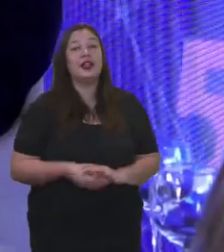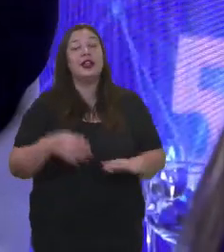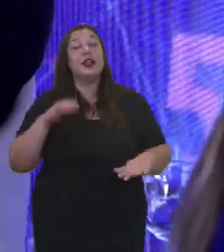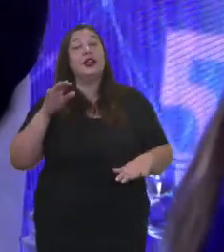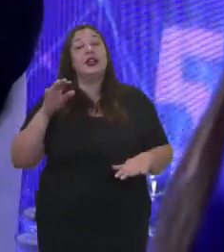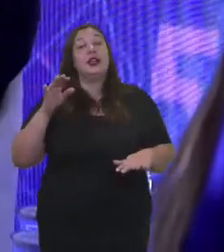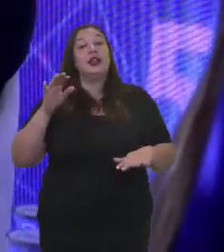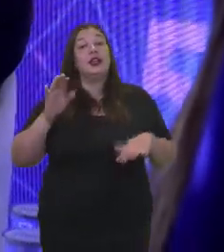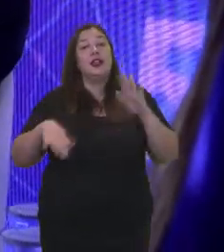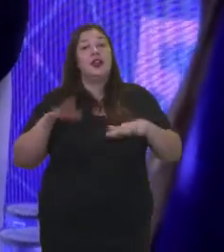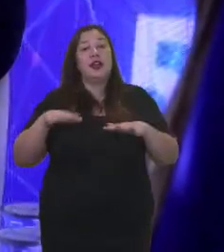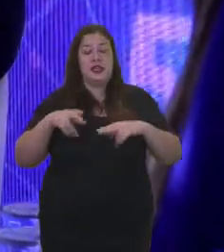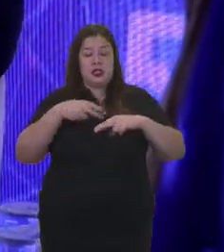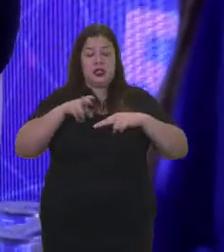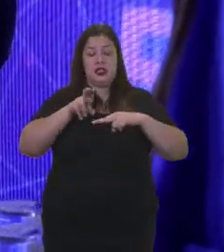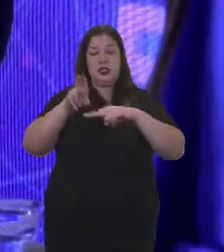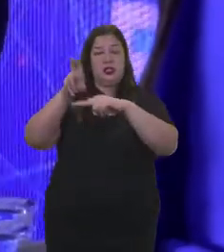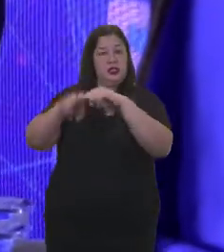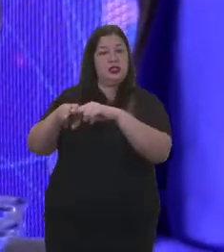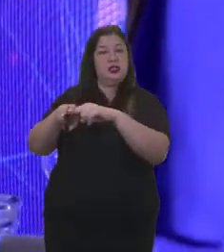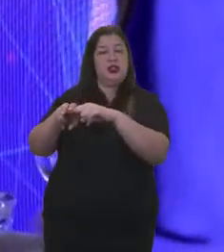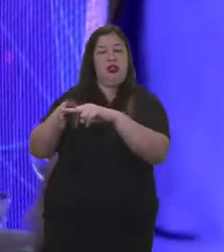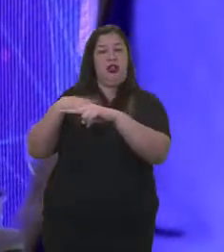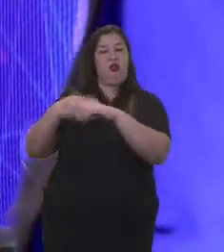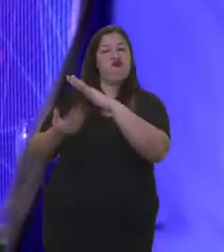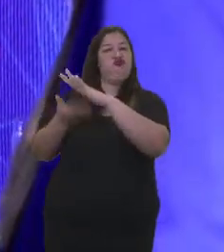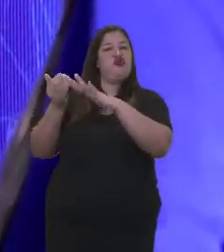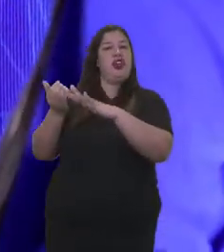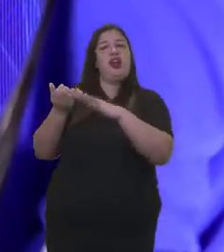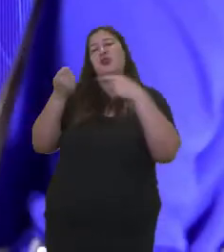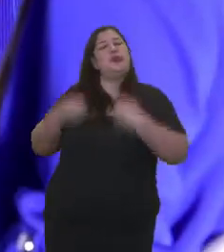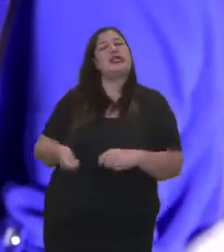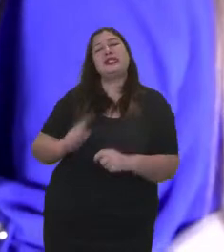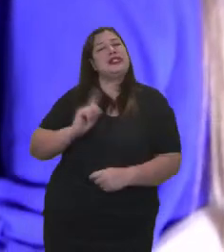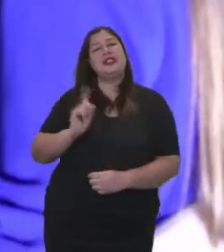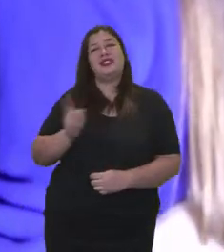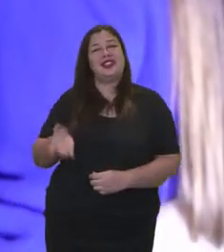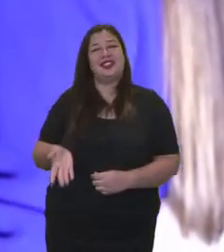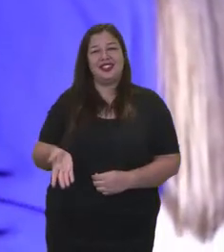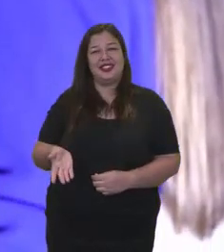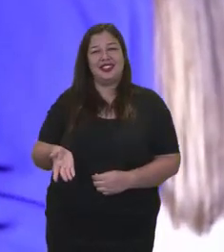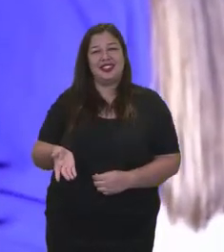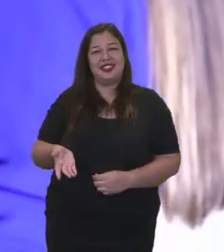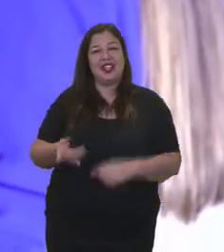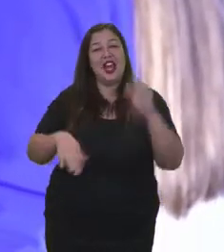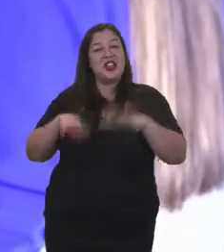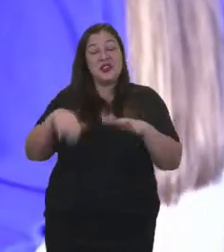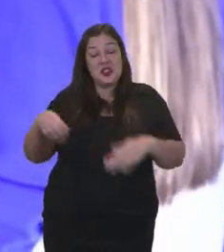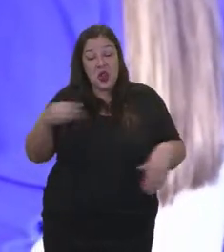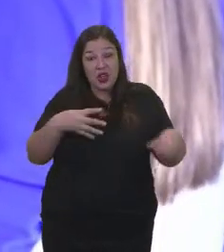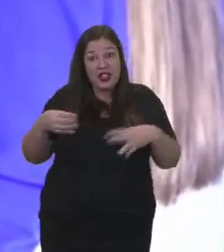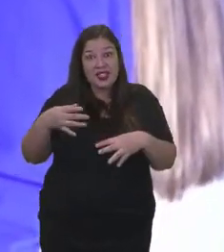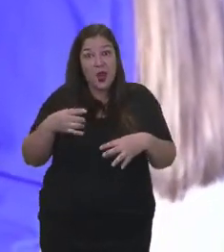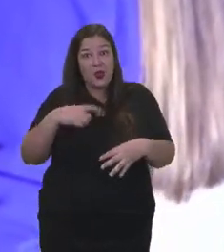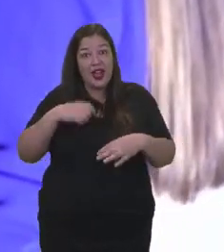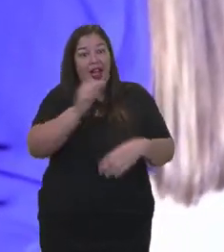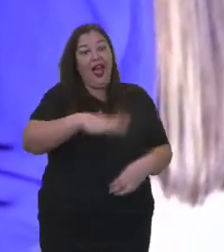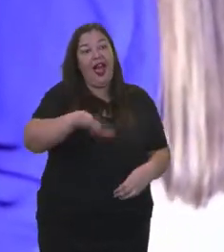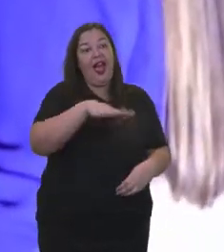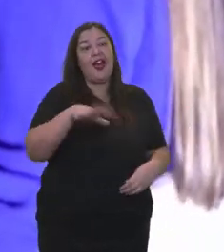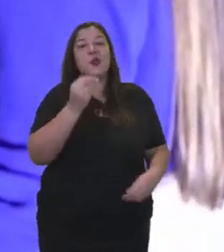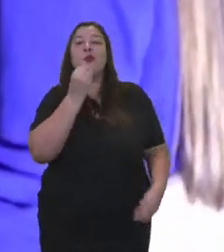Perhaps we don't have to leave that chair. Perhaps the innovation will bring new areas of